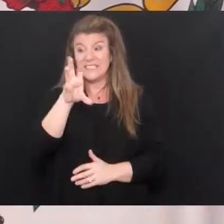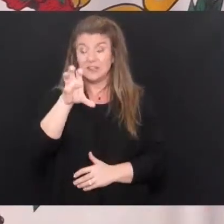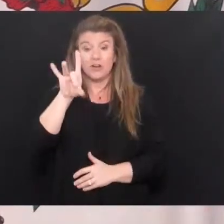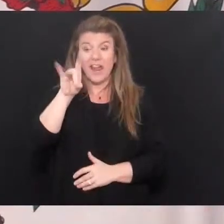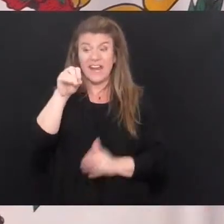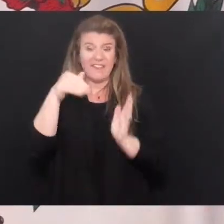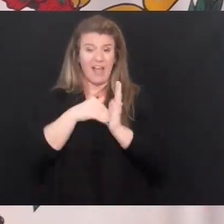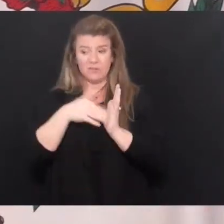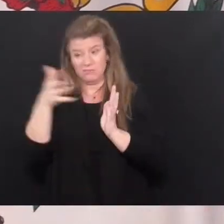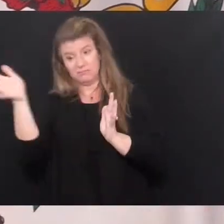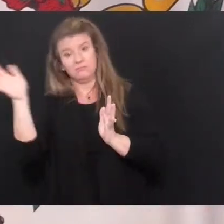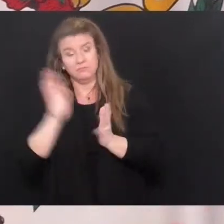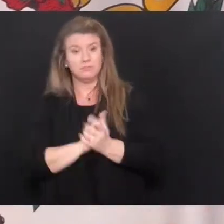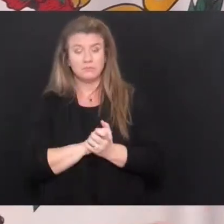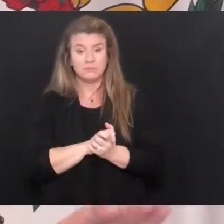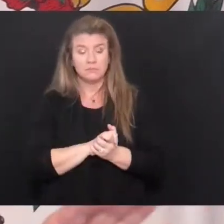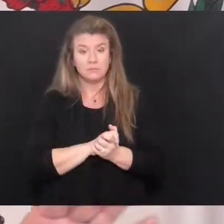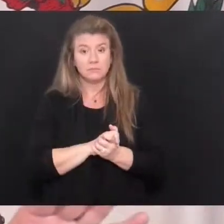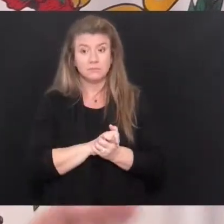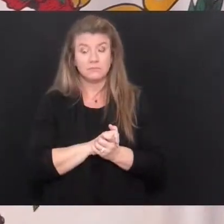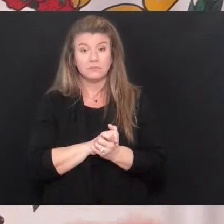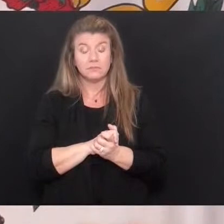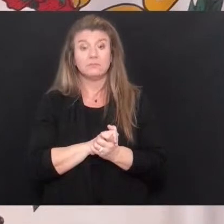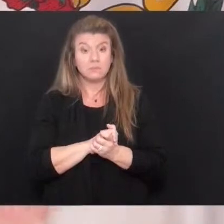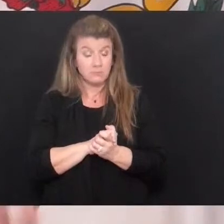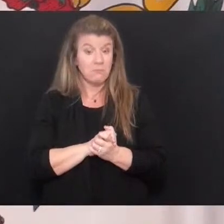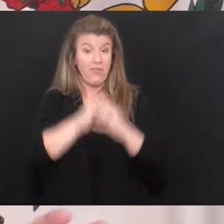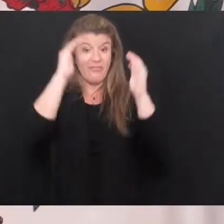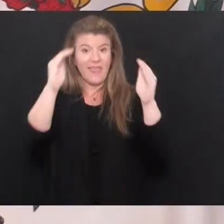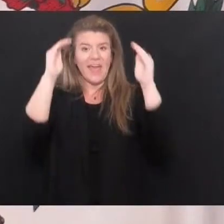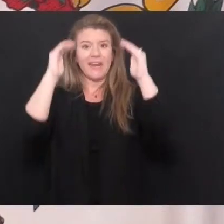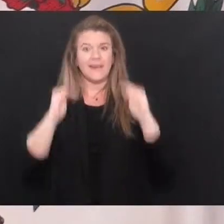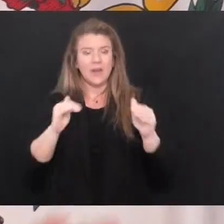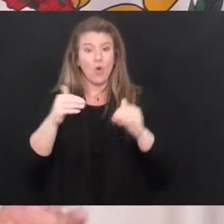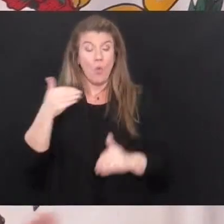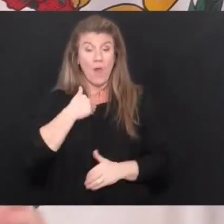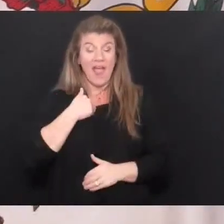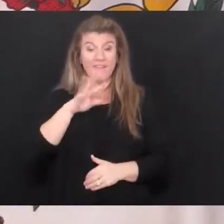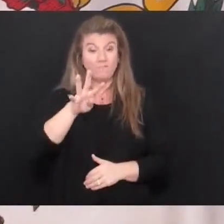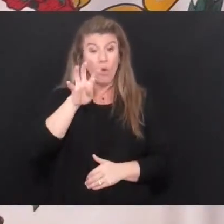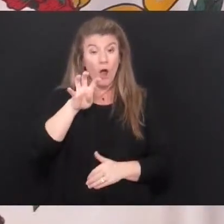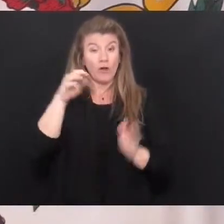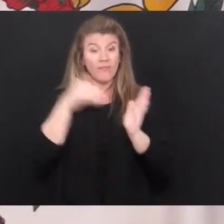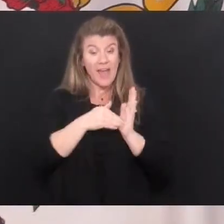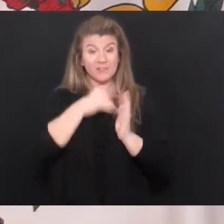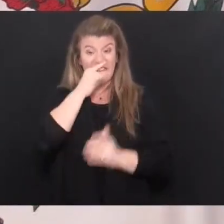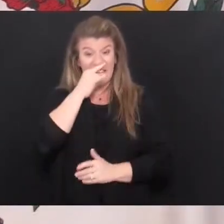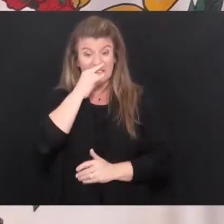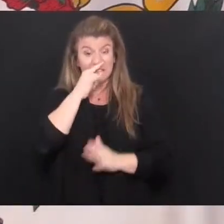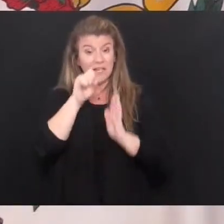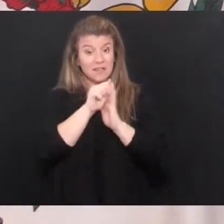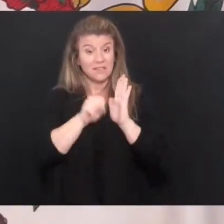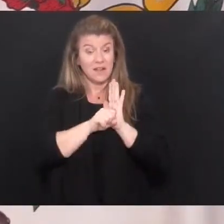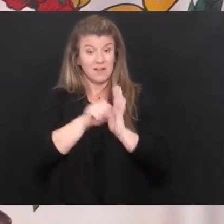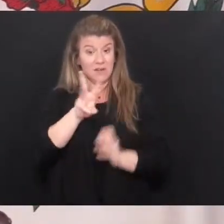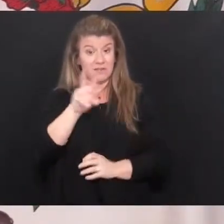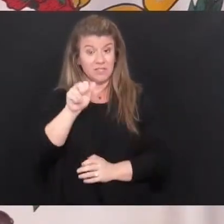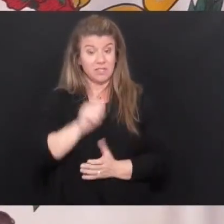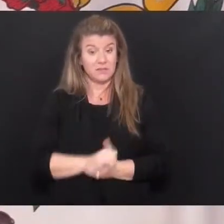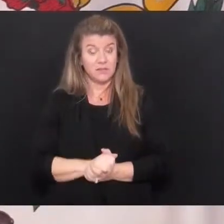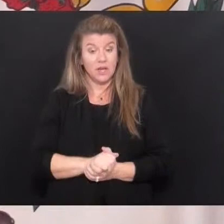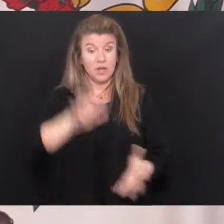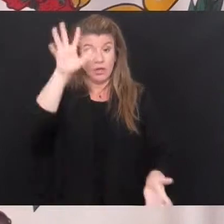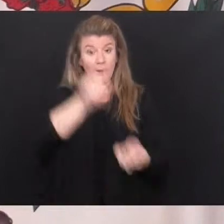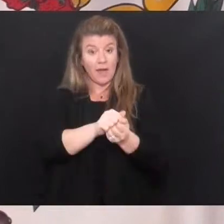680,000 and change. Then we have 400,000 kids in the state of West Virginia. You put